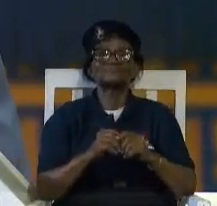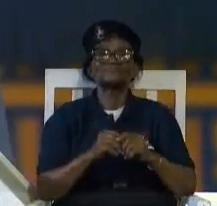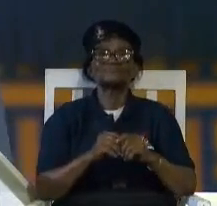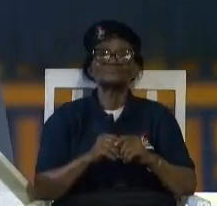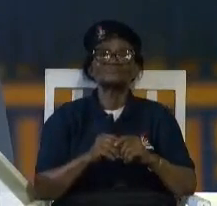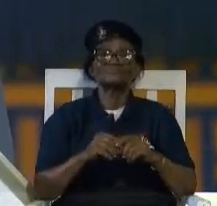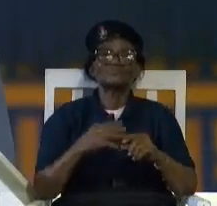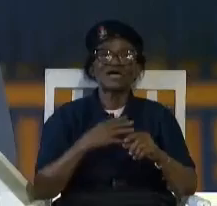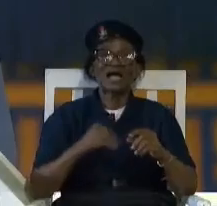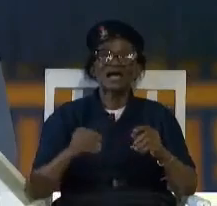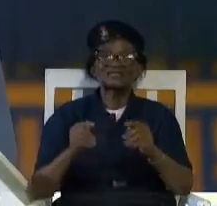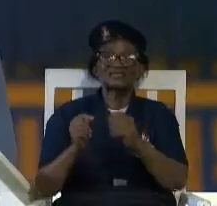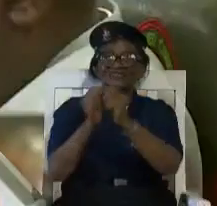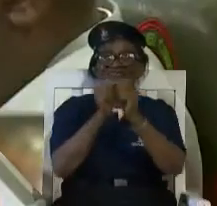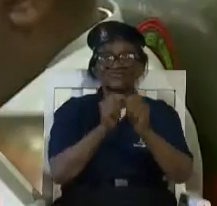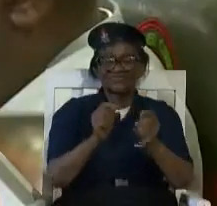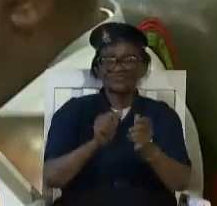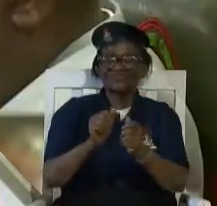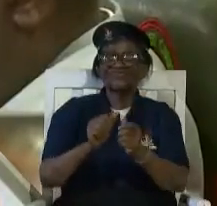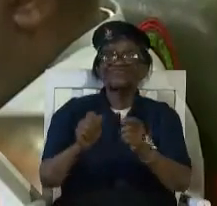And fellowshipping together